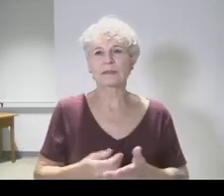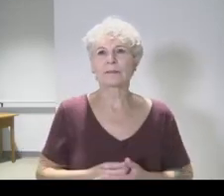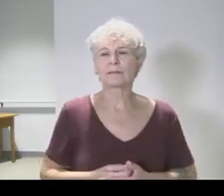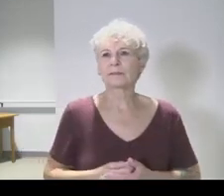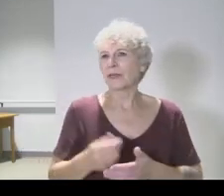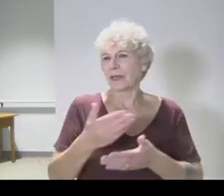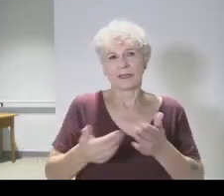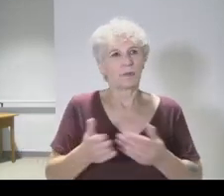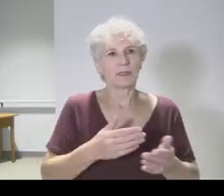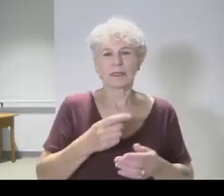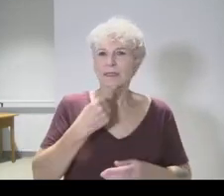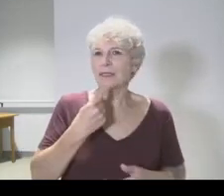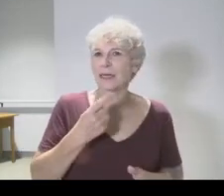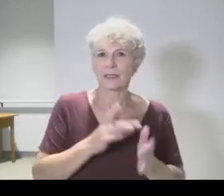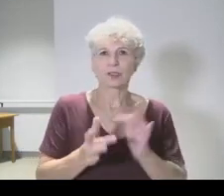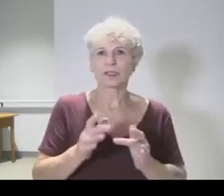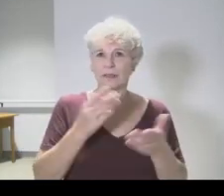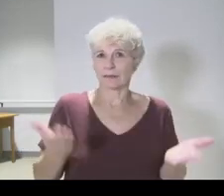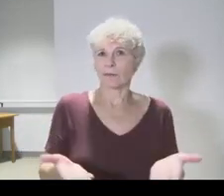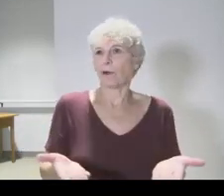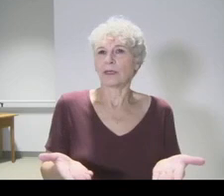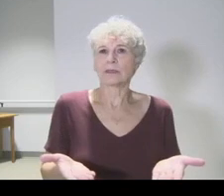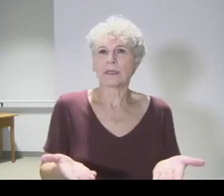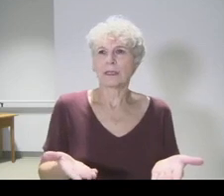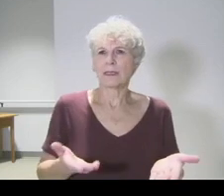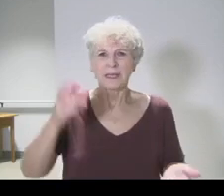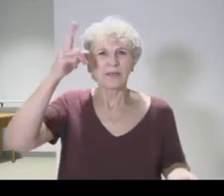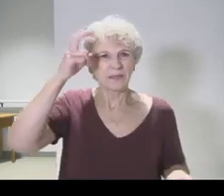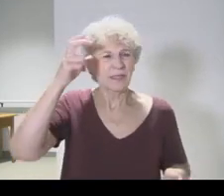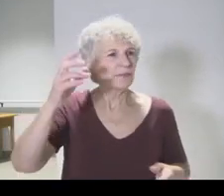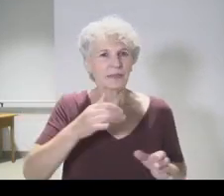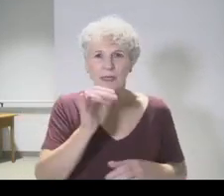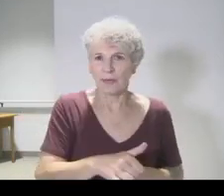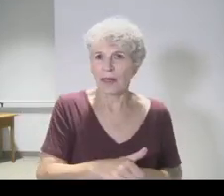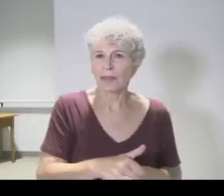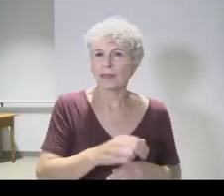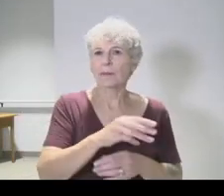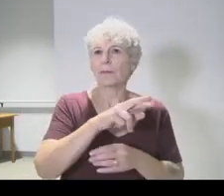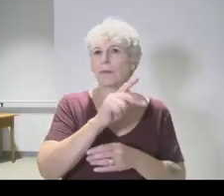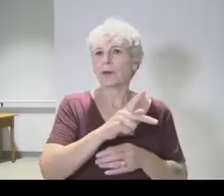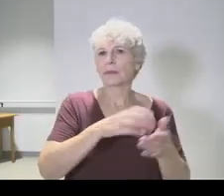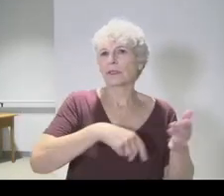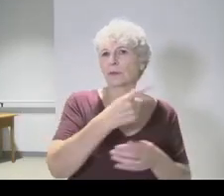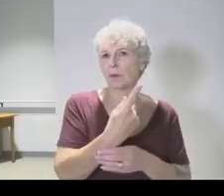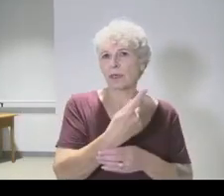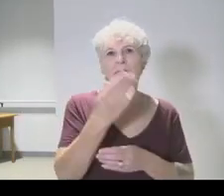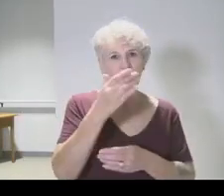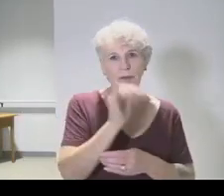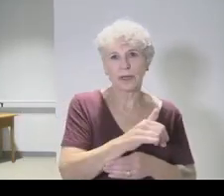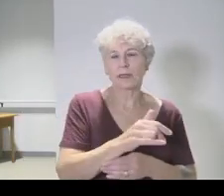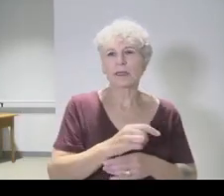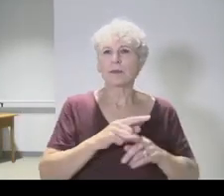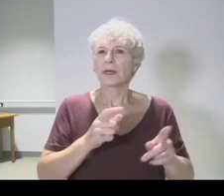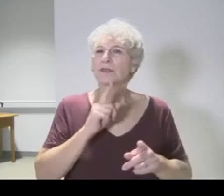Anyone can claim that Jesus existed. Even the demons did that in Mark chapter 1. Being a true